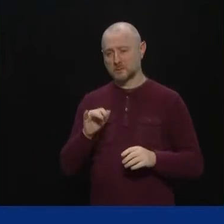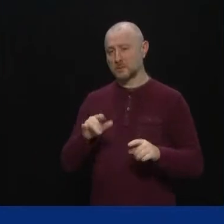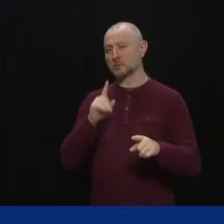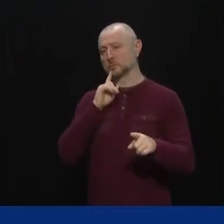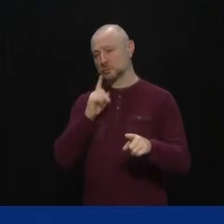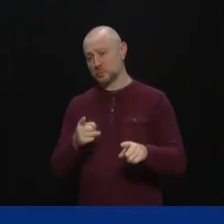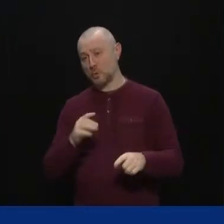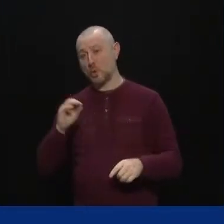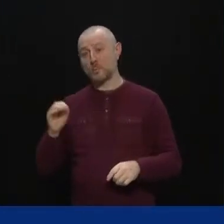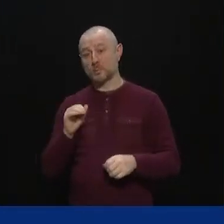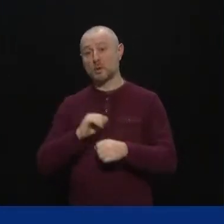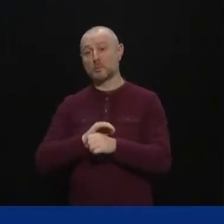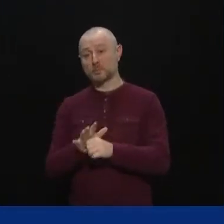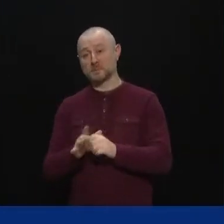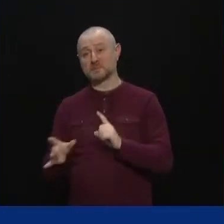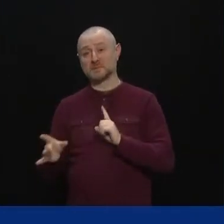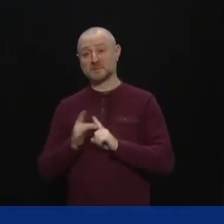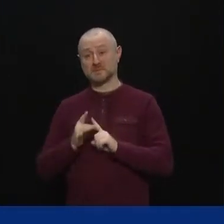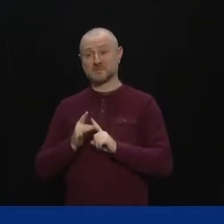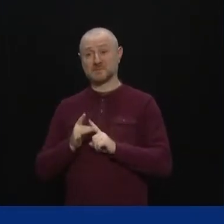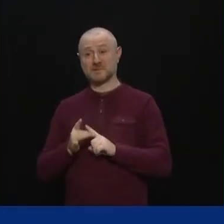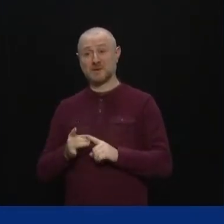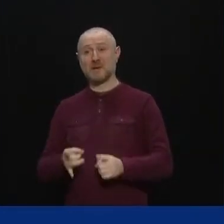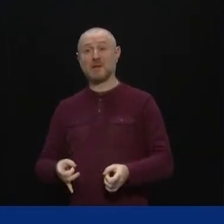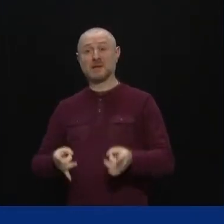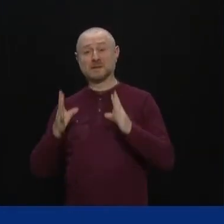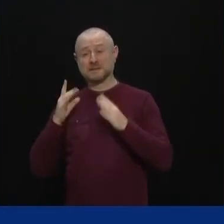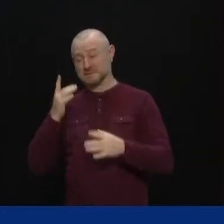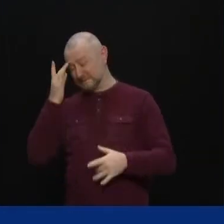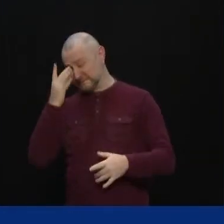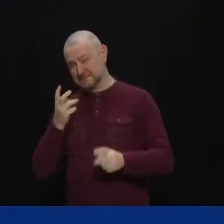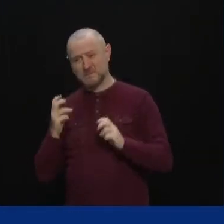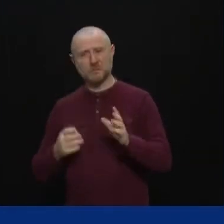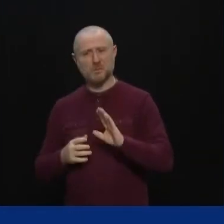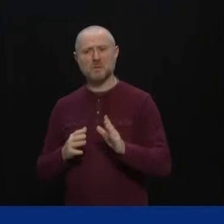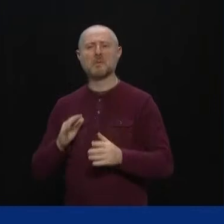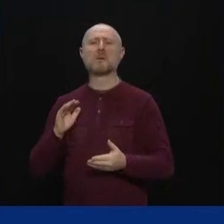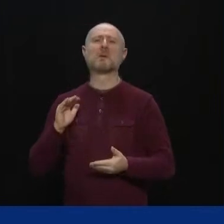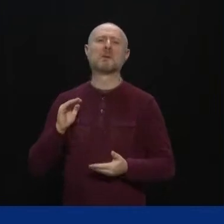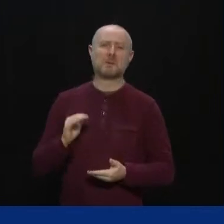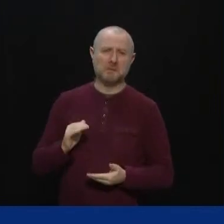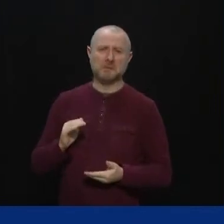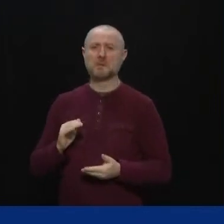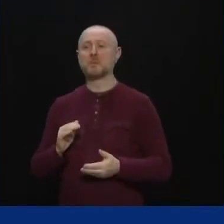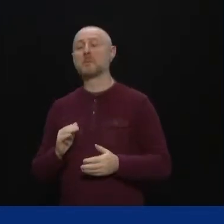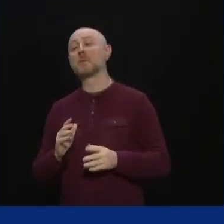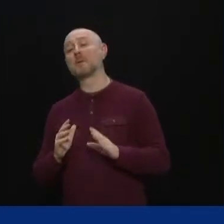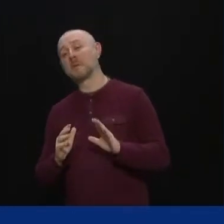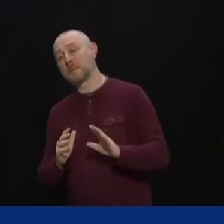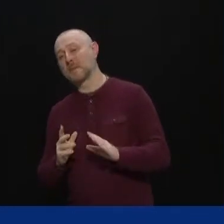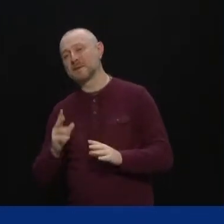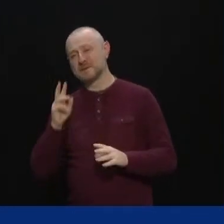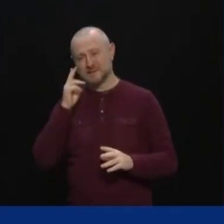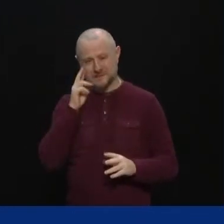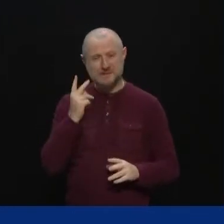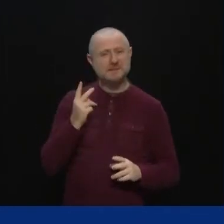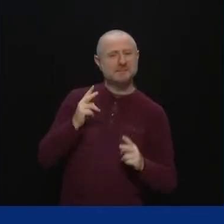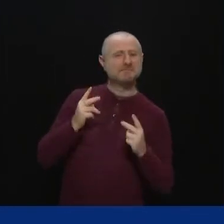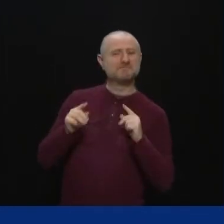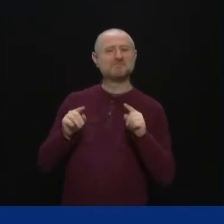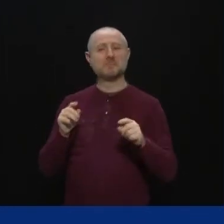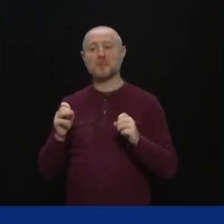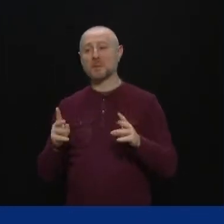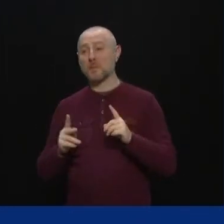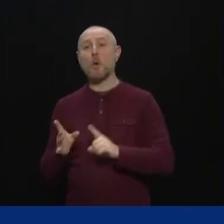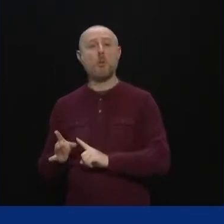Omicron causes a milder infection. We're seeing it in the lower proportion relatively to the number of people who